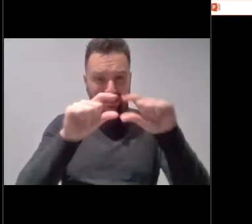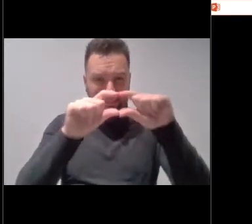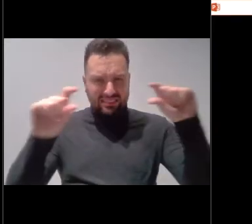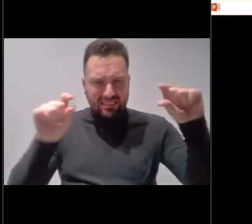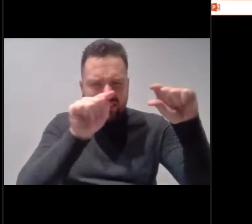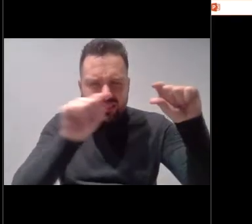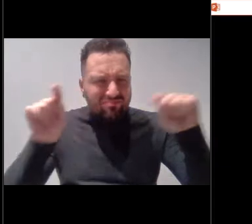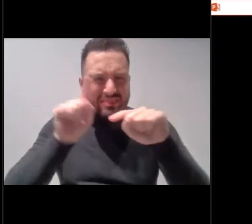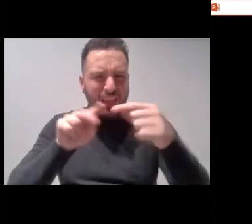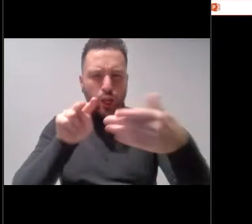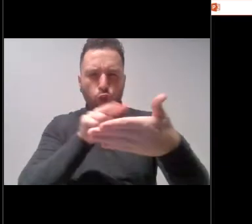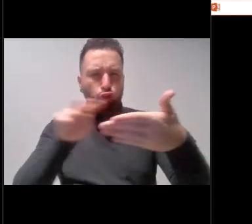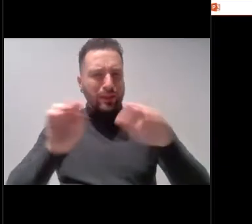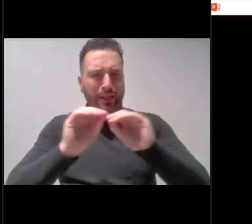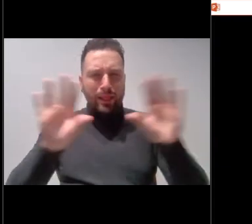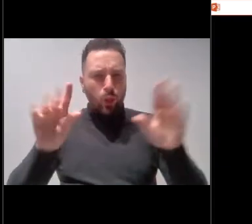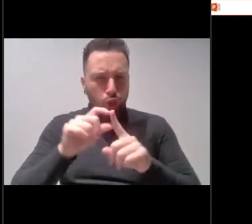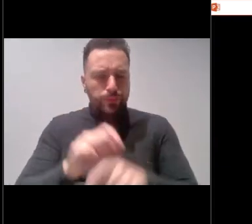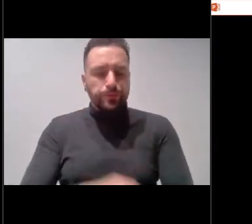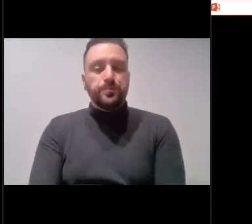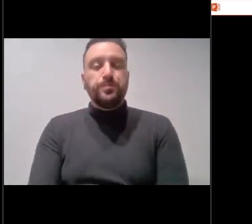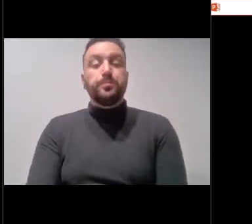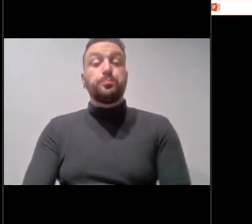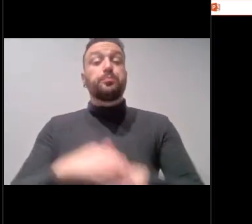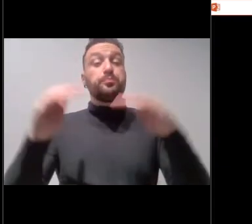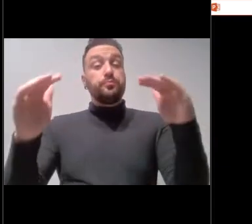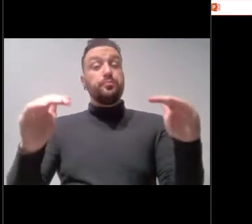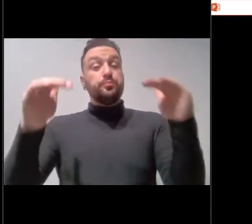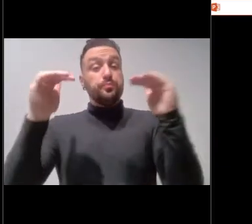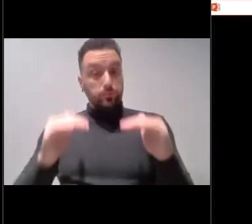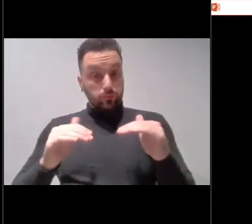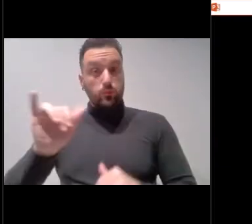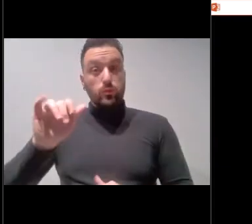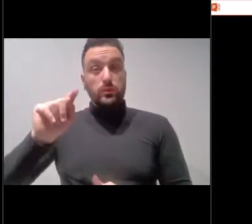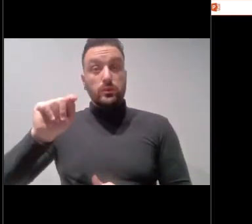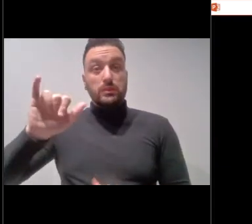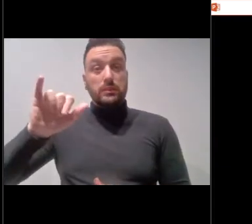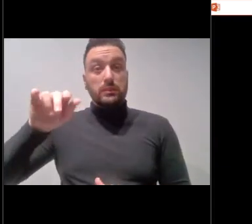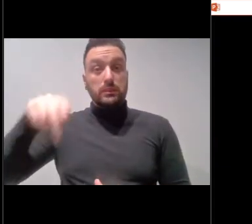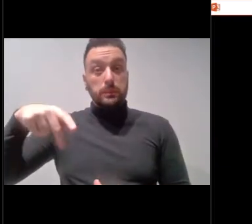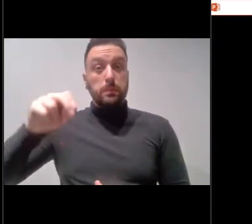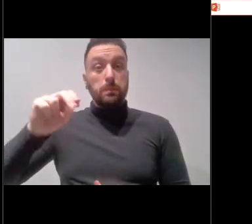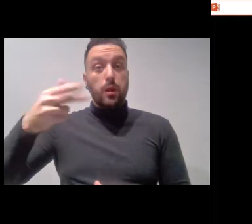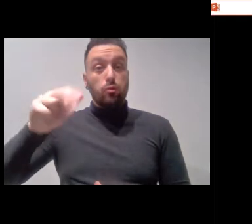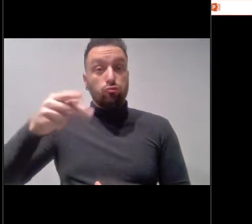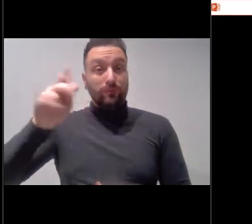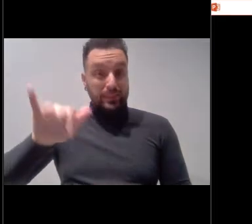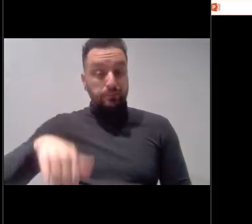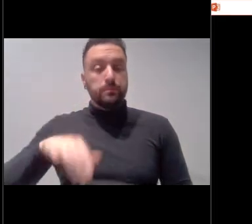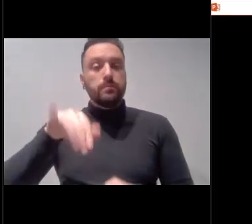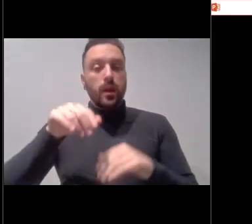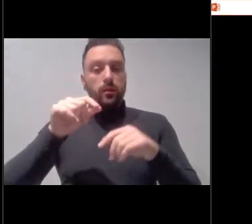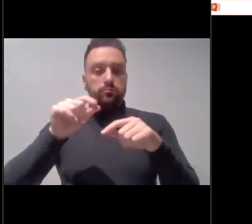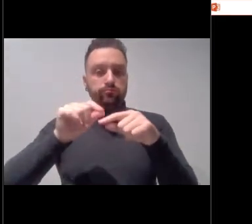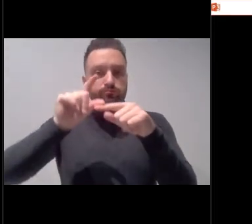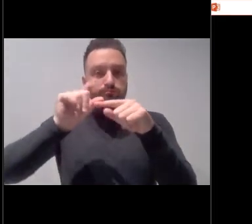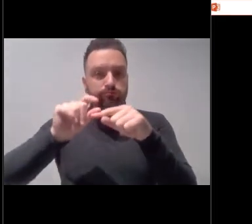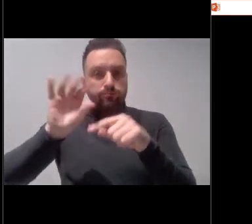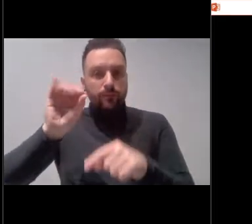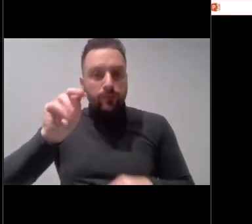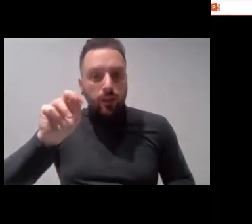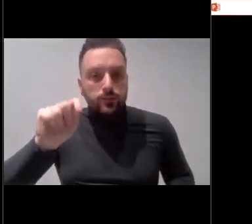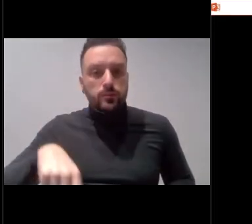are. We also have a specific use of typography, meaning the fonts that are approved for us to use. There are